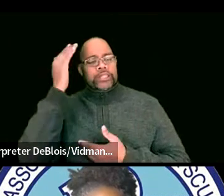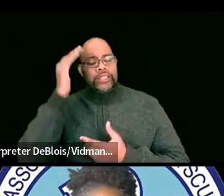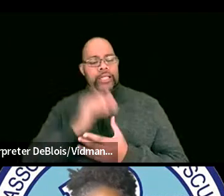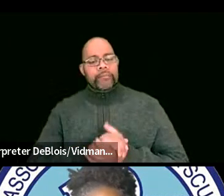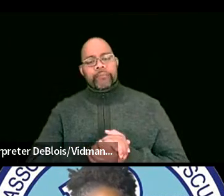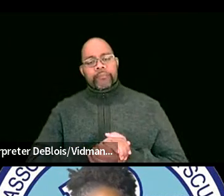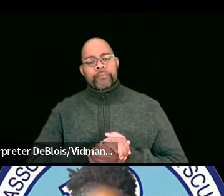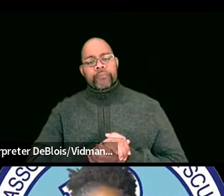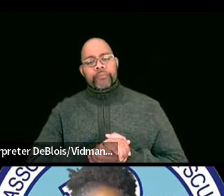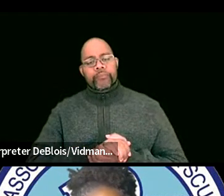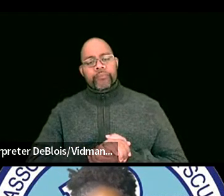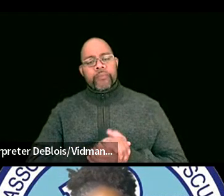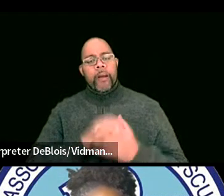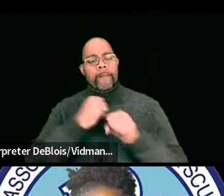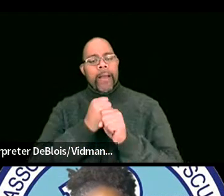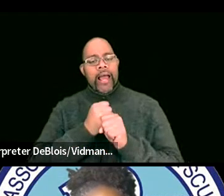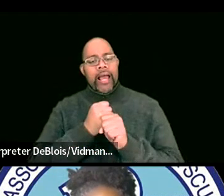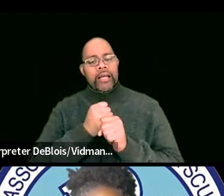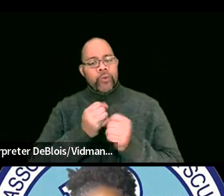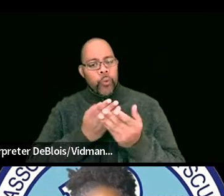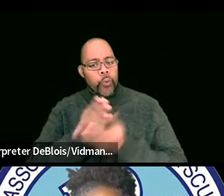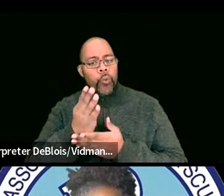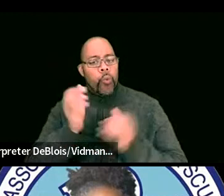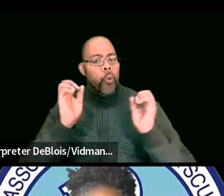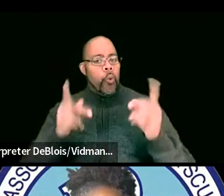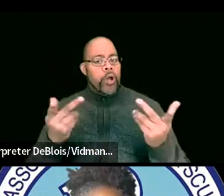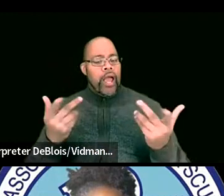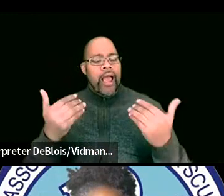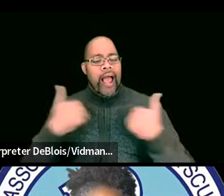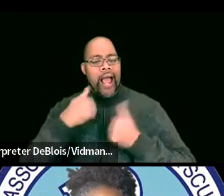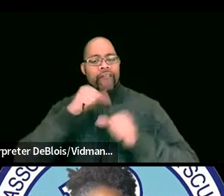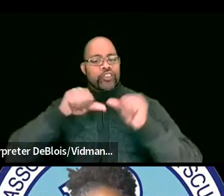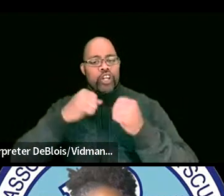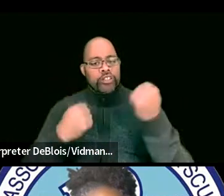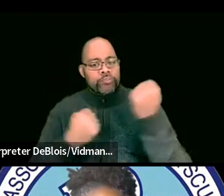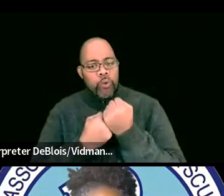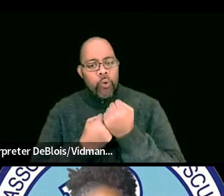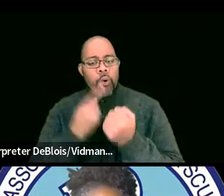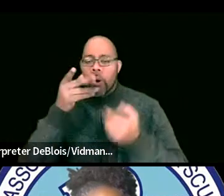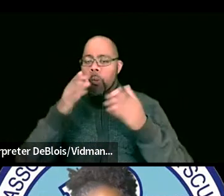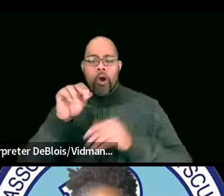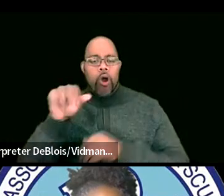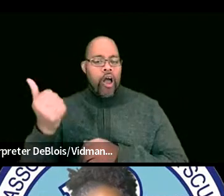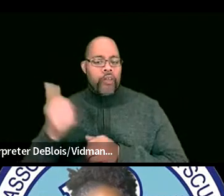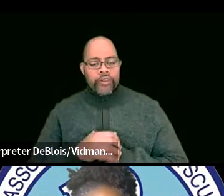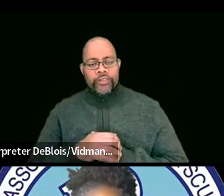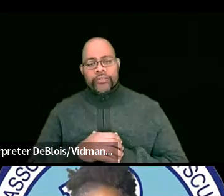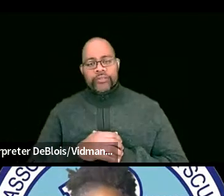to make it out okay. We always seem to have each other's back in one way or another.